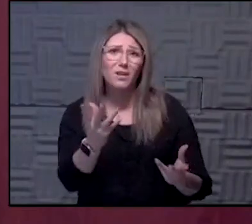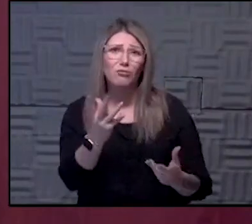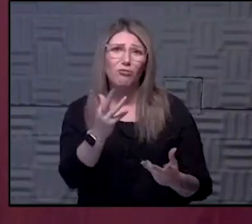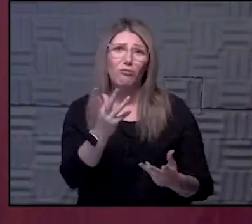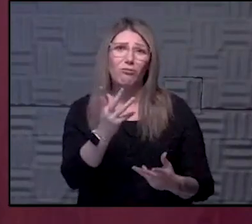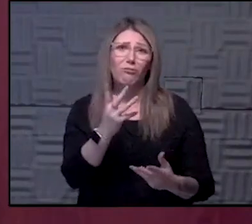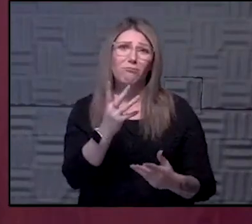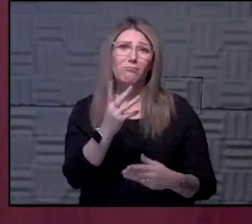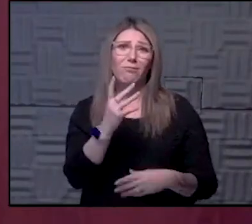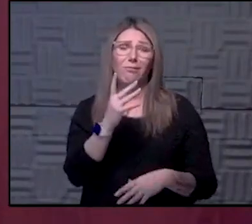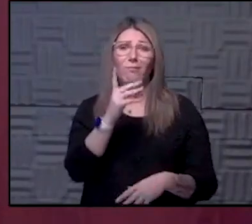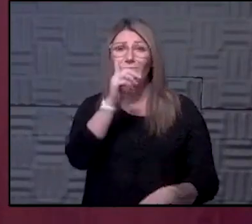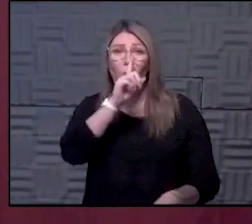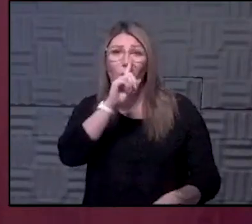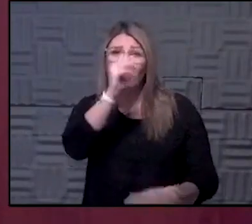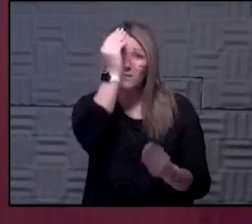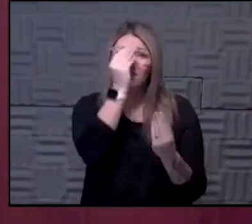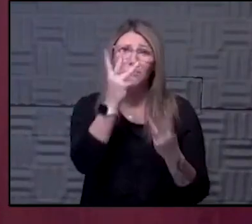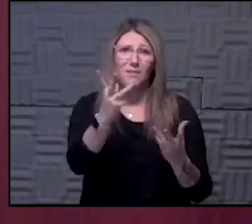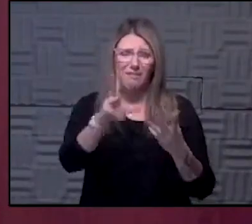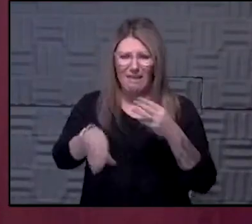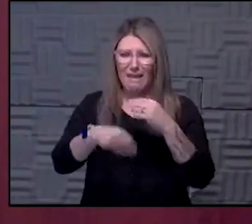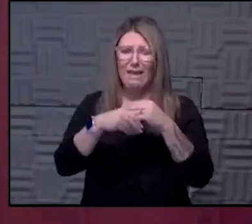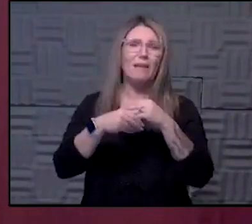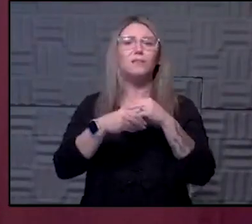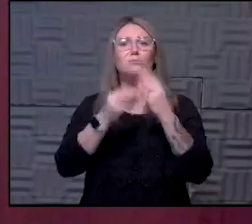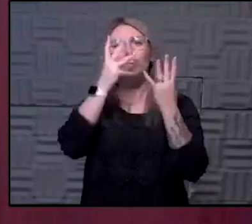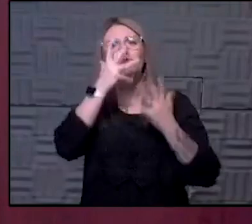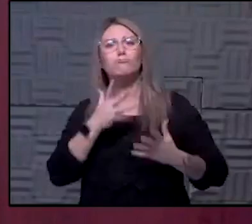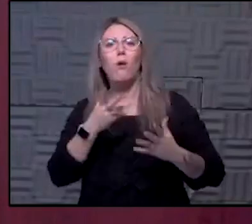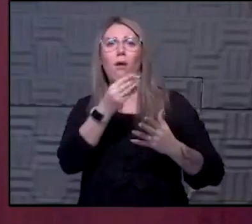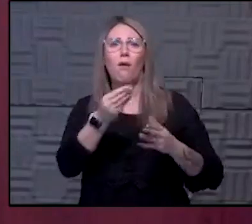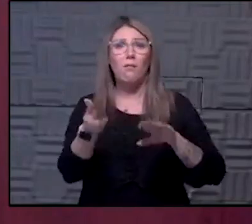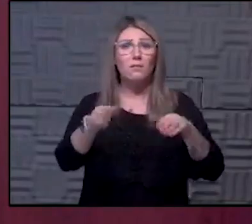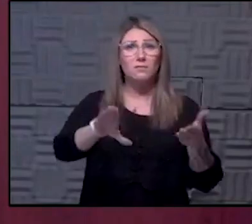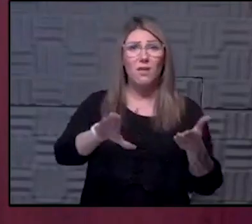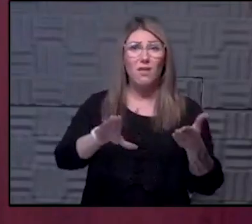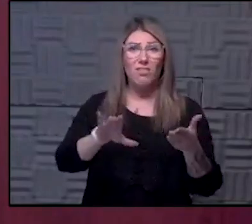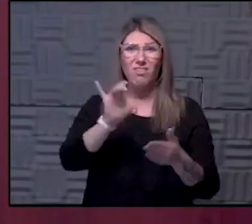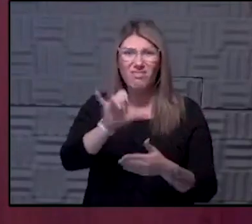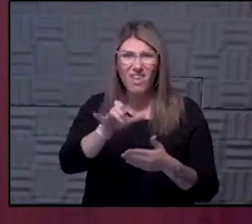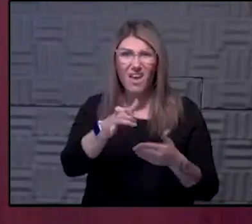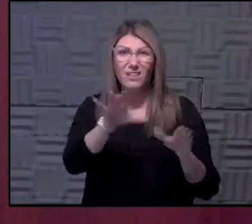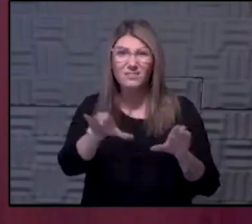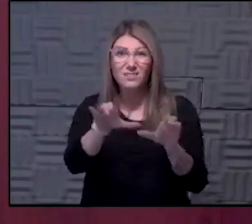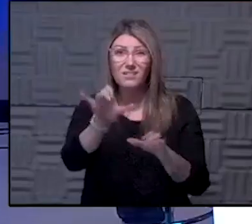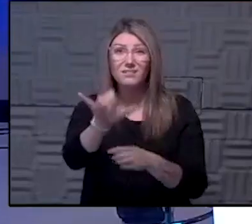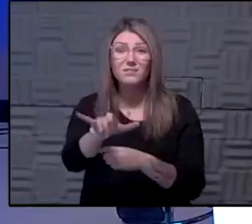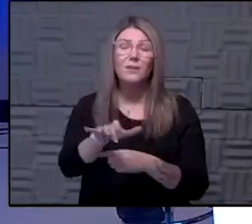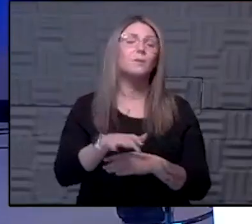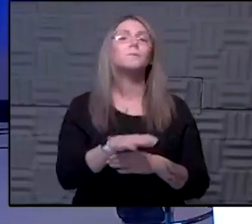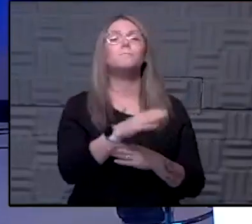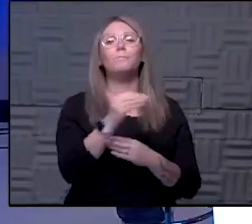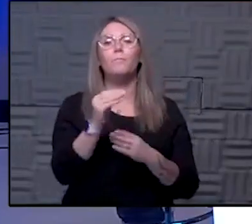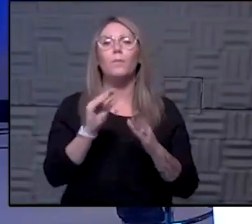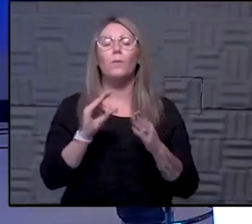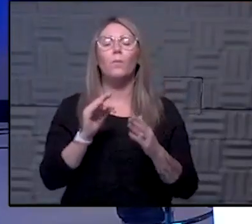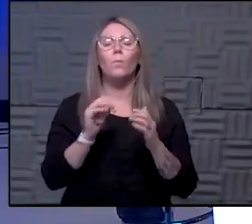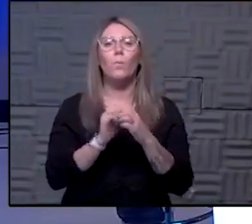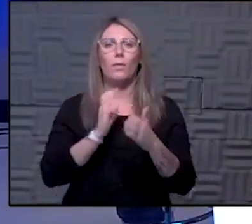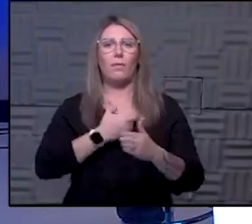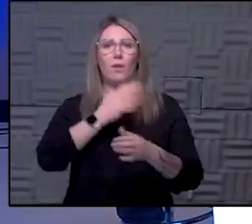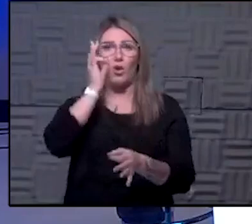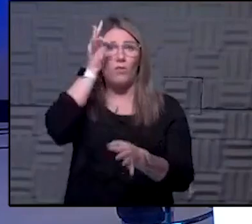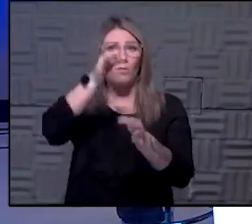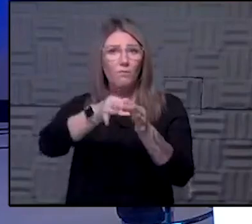that adds to the sorrow and the death, because that is what it does do. And I think that, with our faith, we